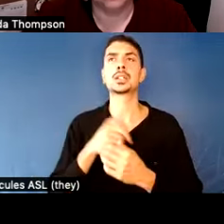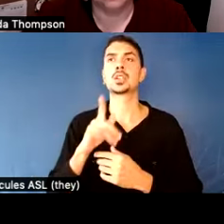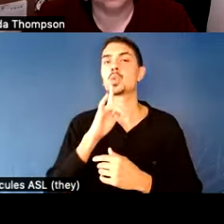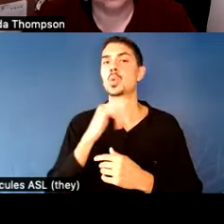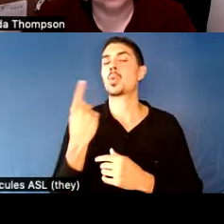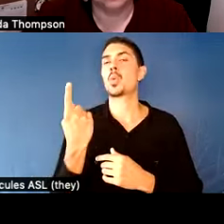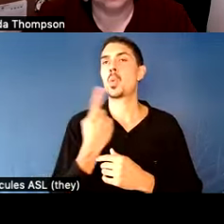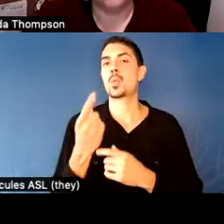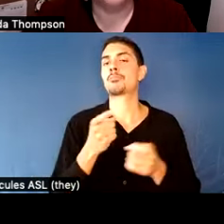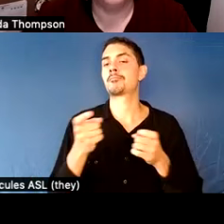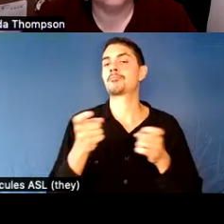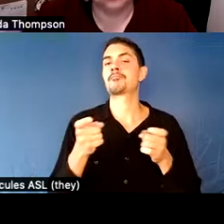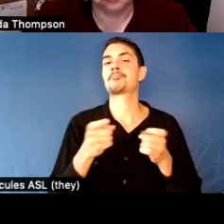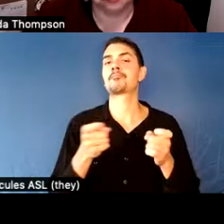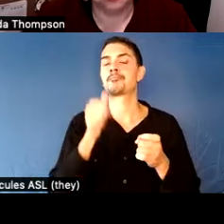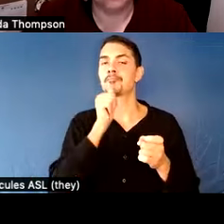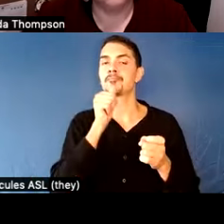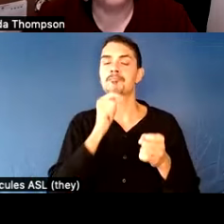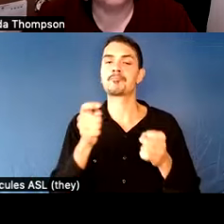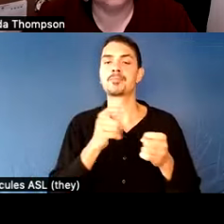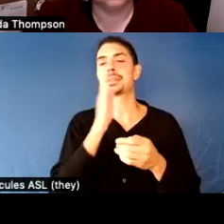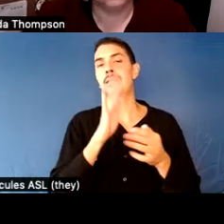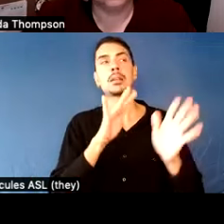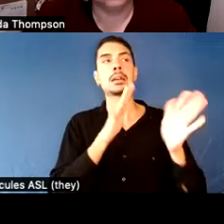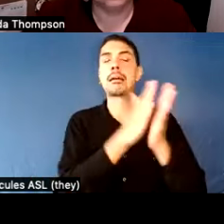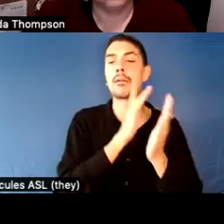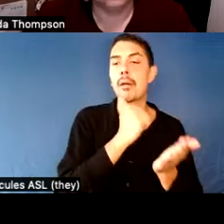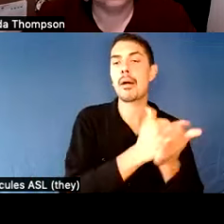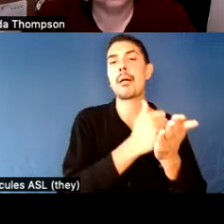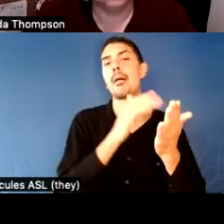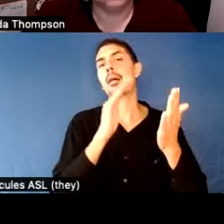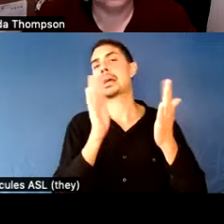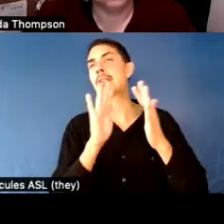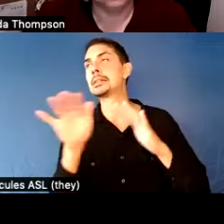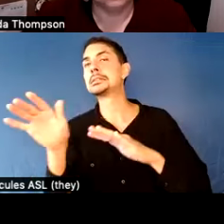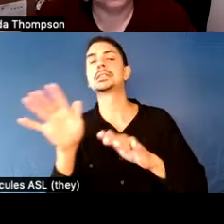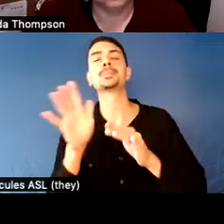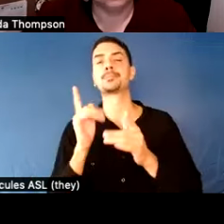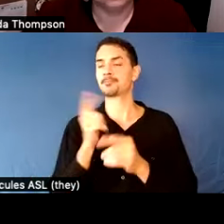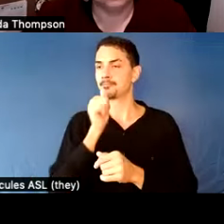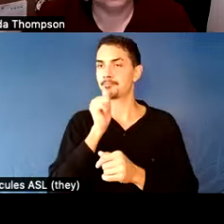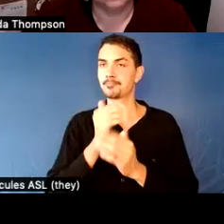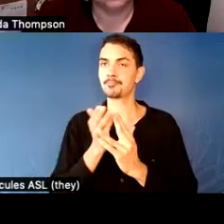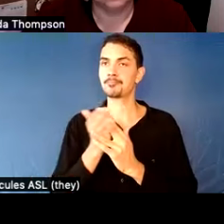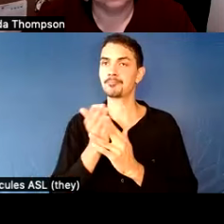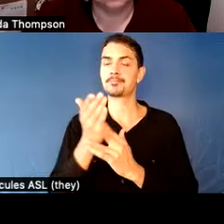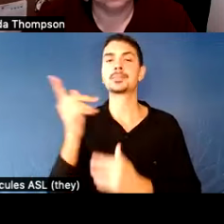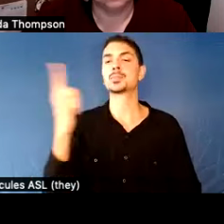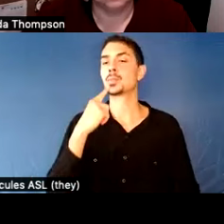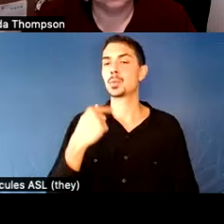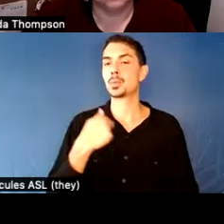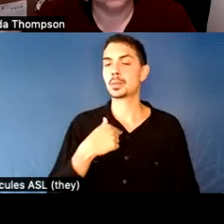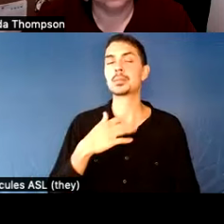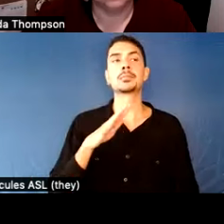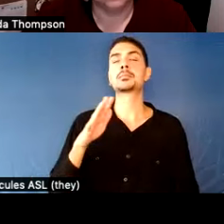just handled things. She never sought help or anything like that. And she just told me, I'm glad. She